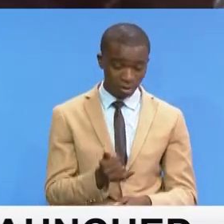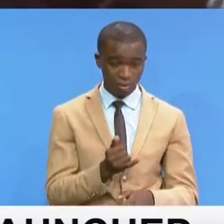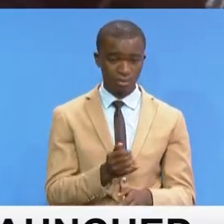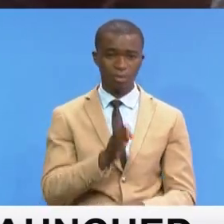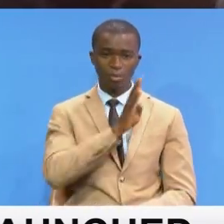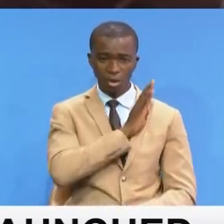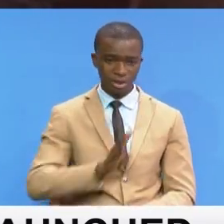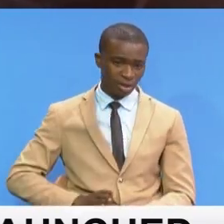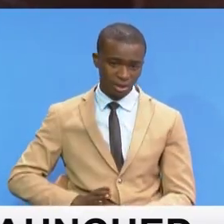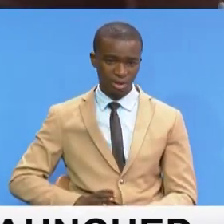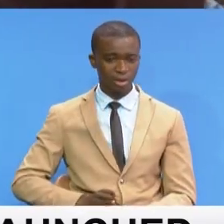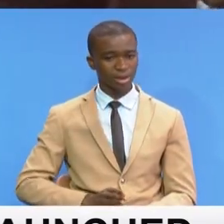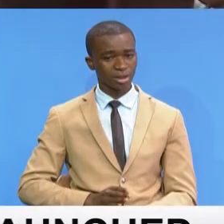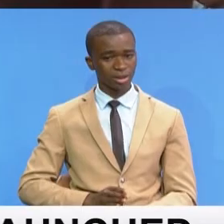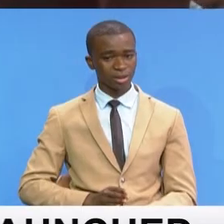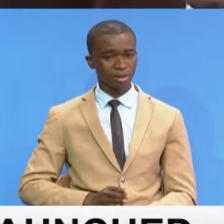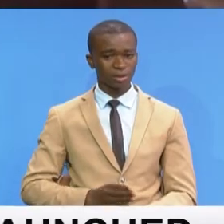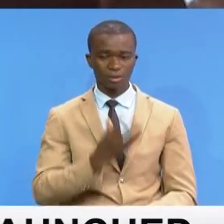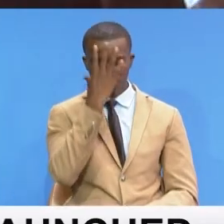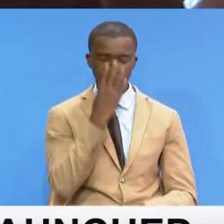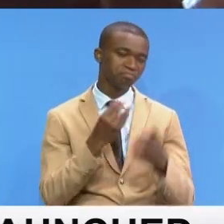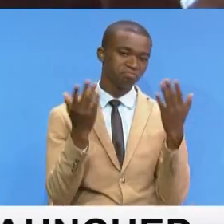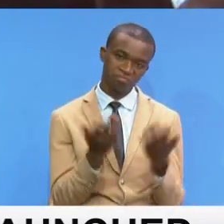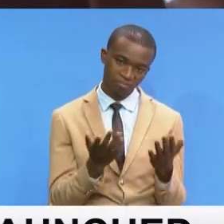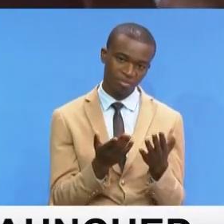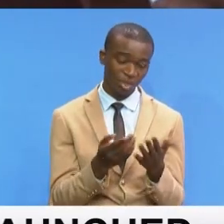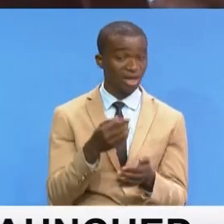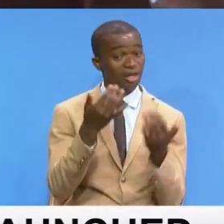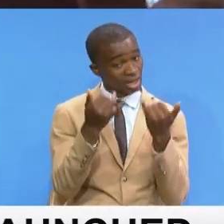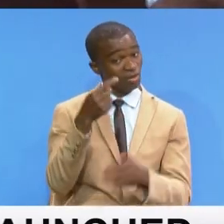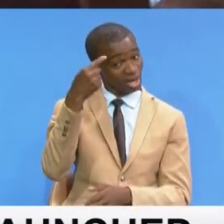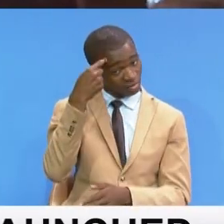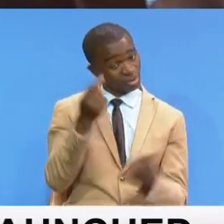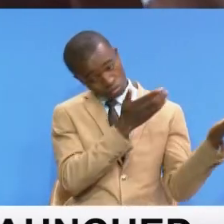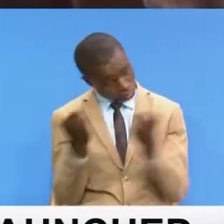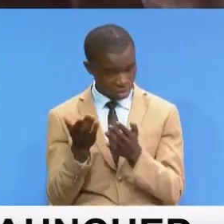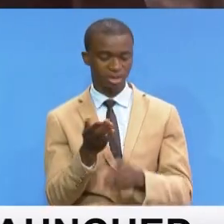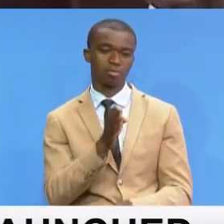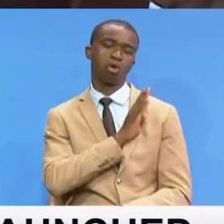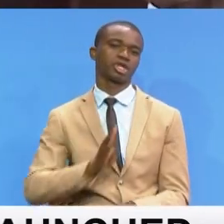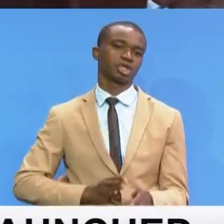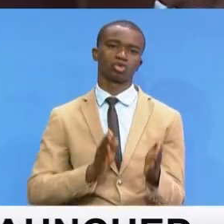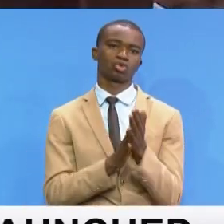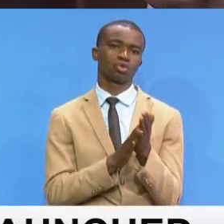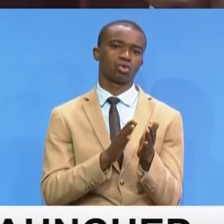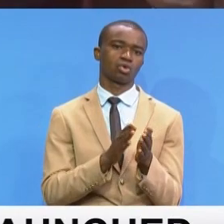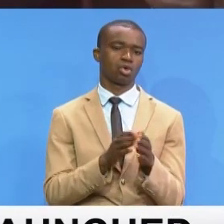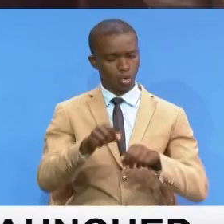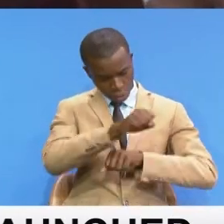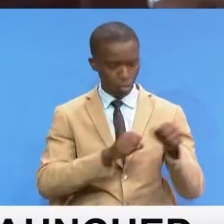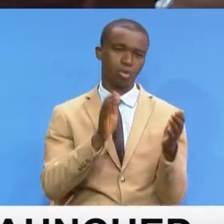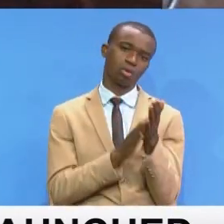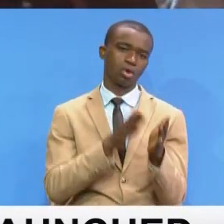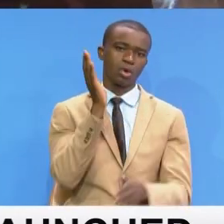facilities, the good news is that the government is the one that has moved forward before even our cooperating partners to